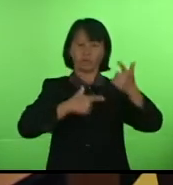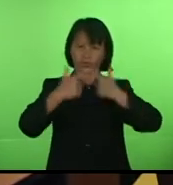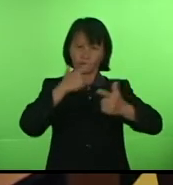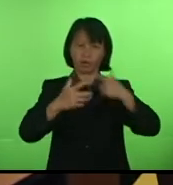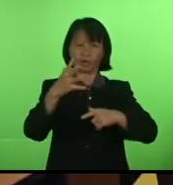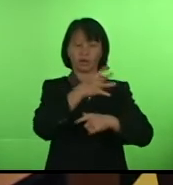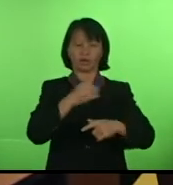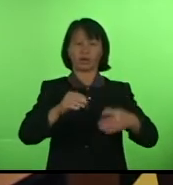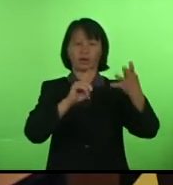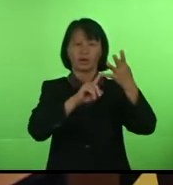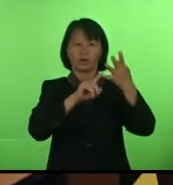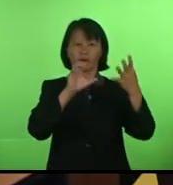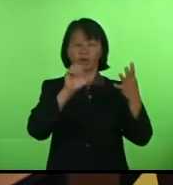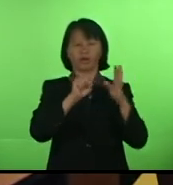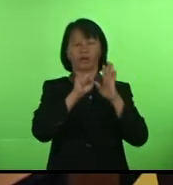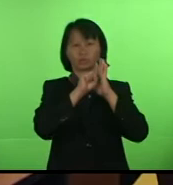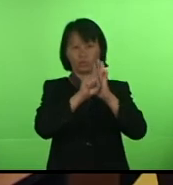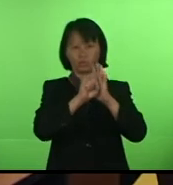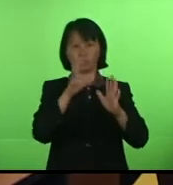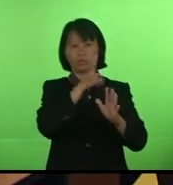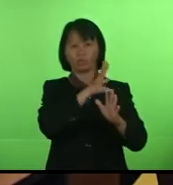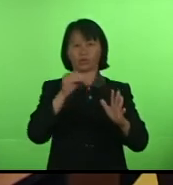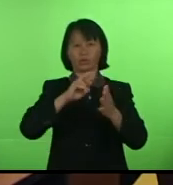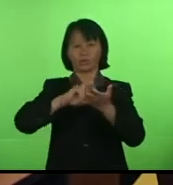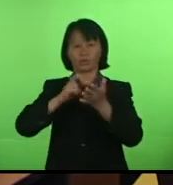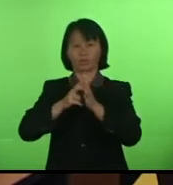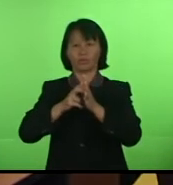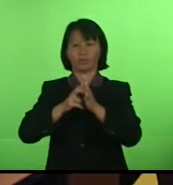and metaphors to meaning and interpretation.